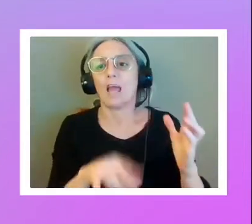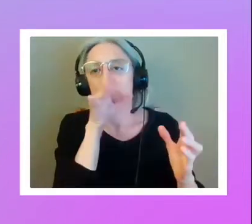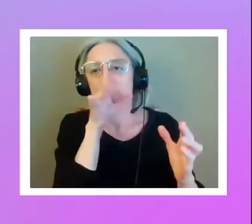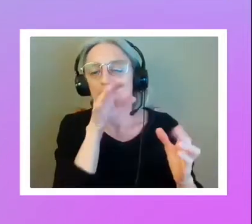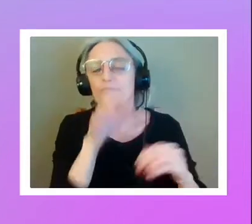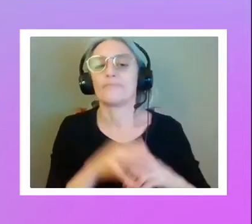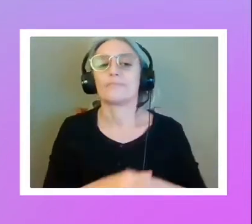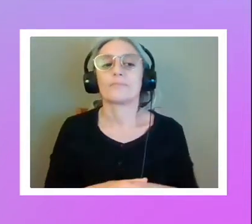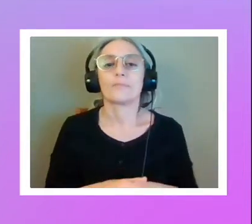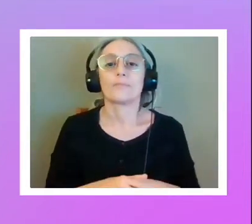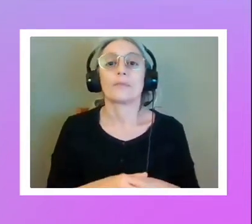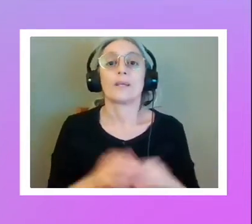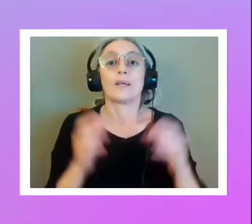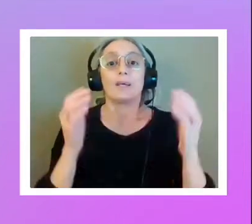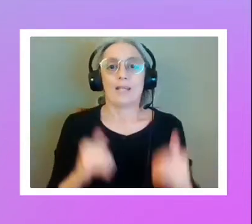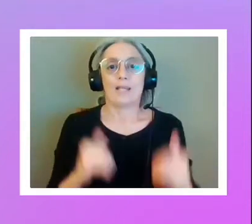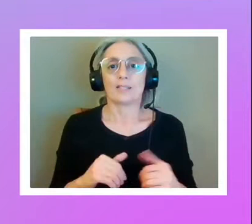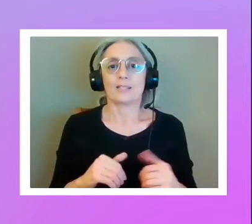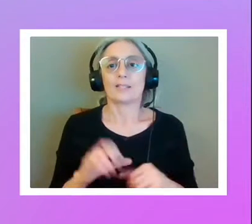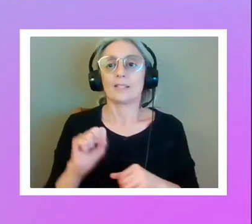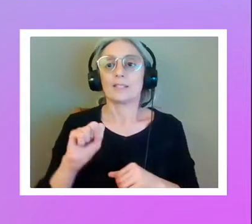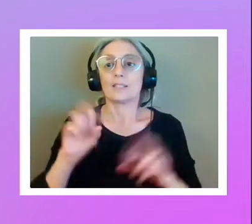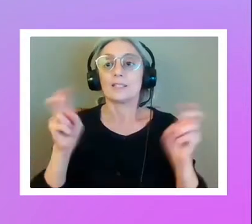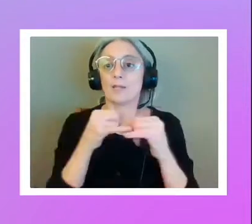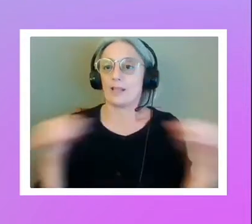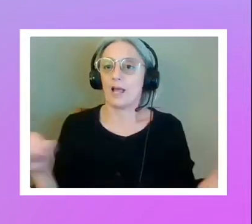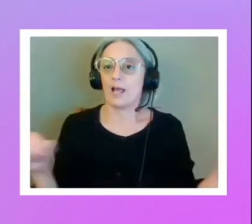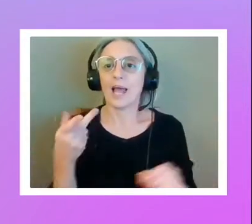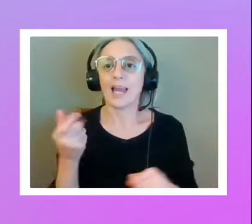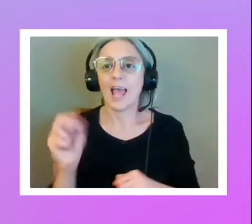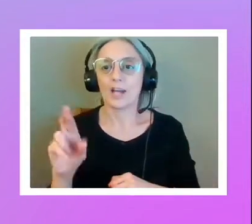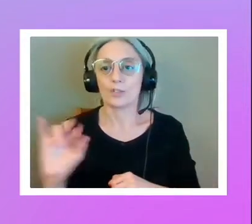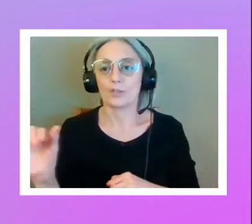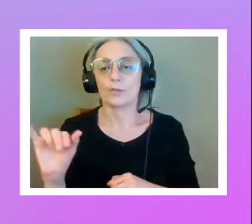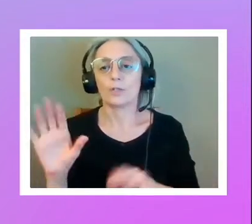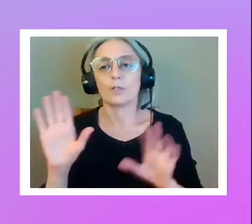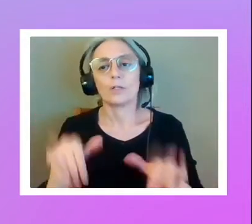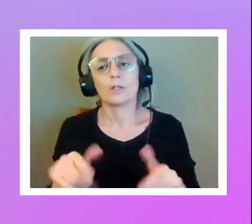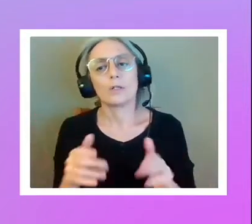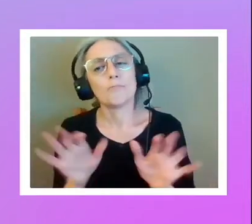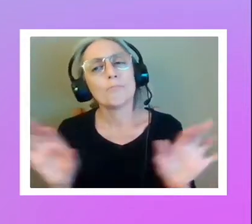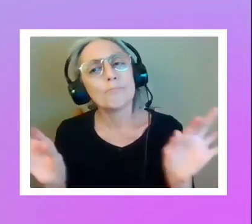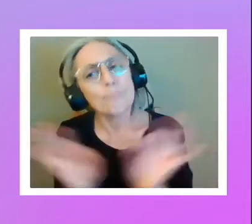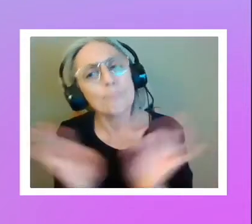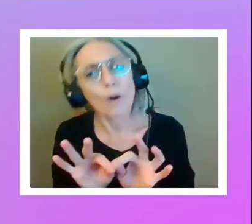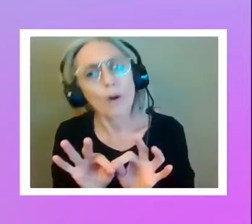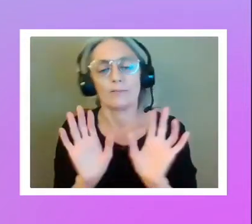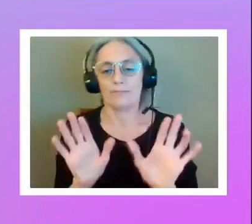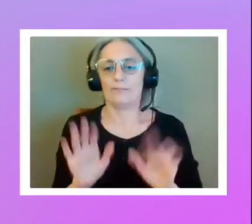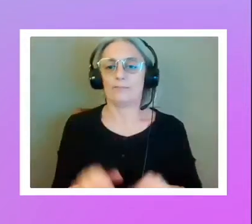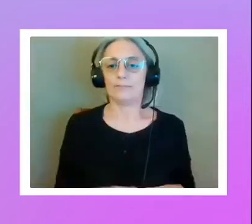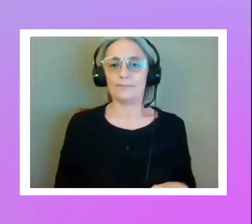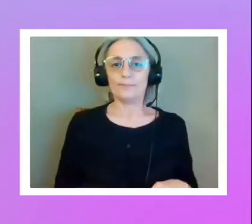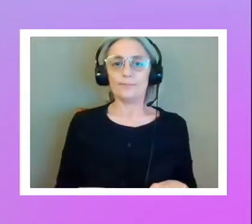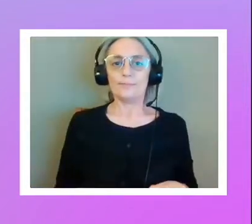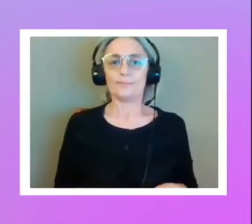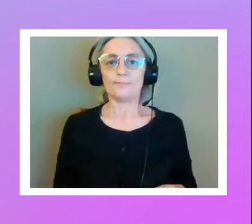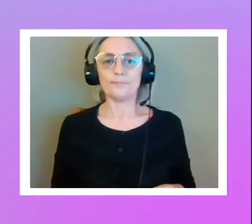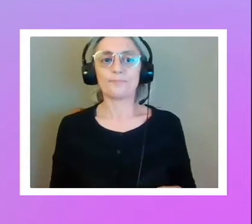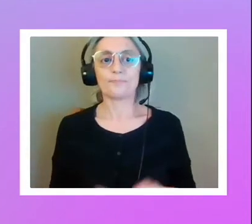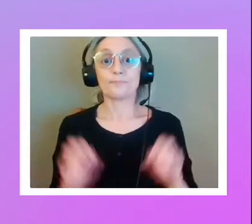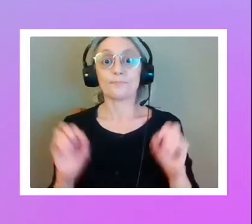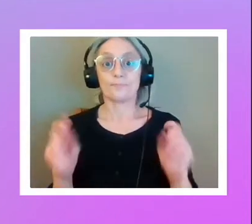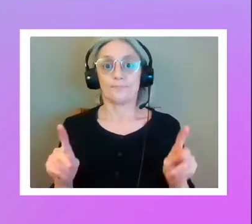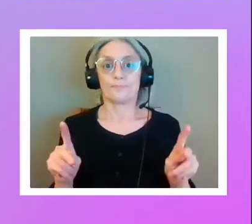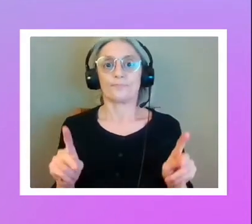So now we're going to talk about subject lines and headers. And this is a big deal. Big deal. So let's talk